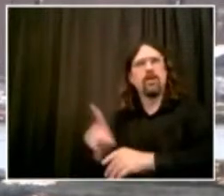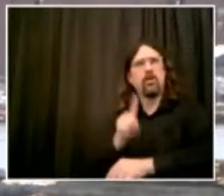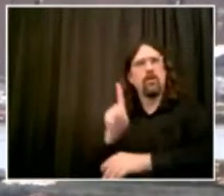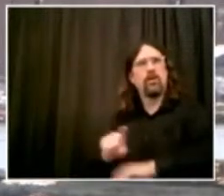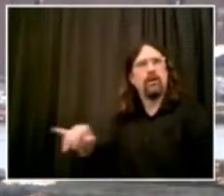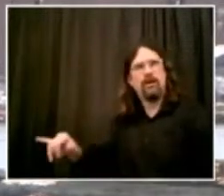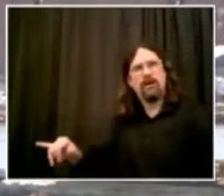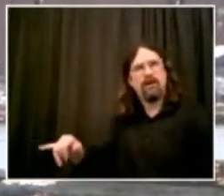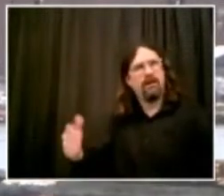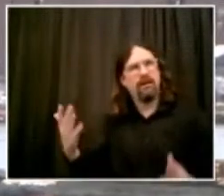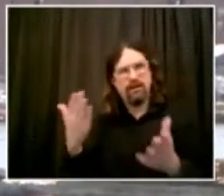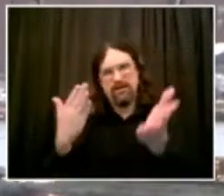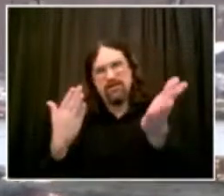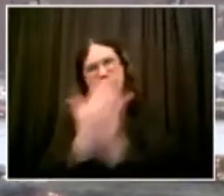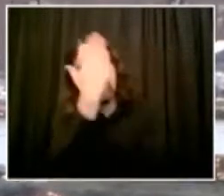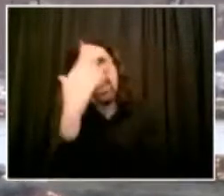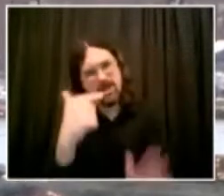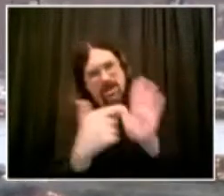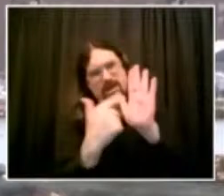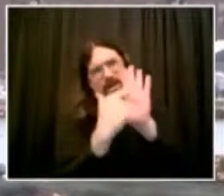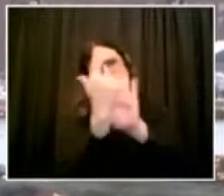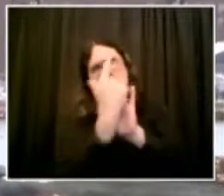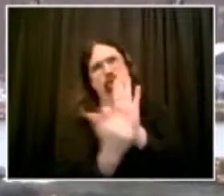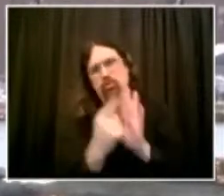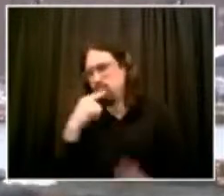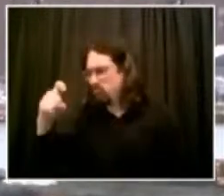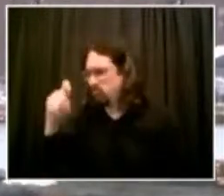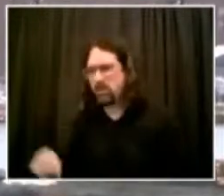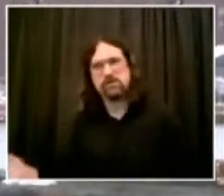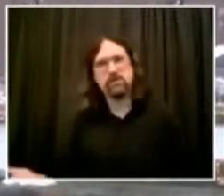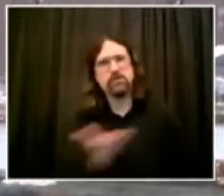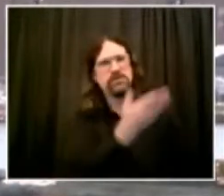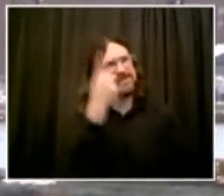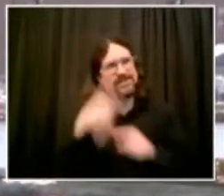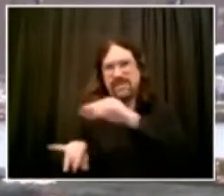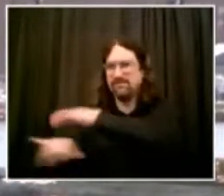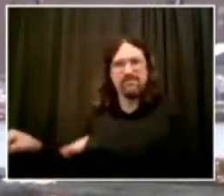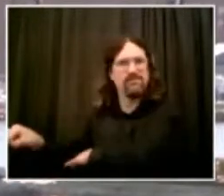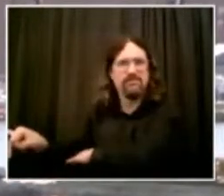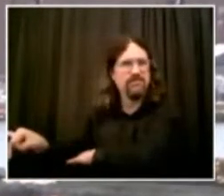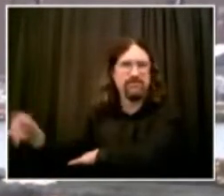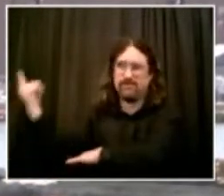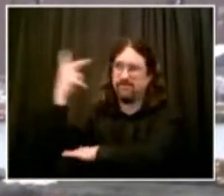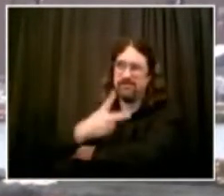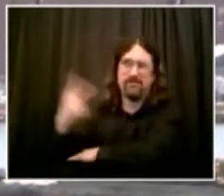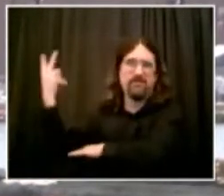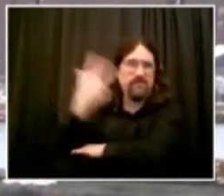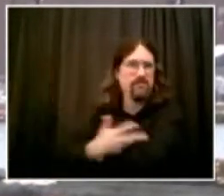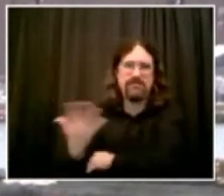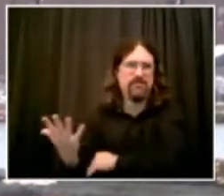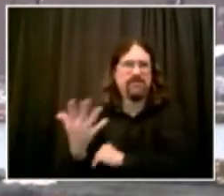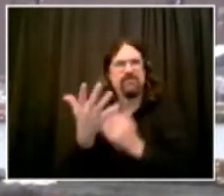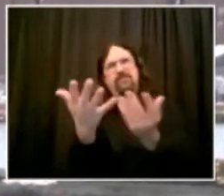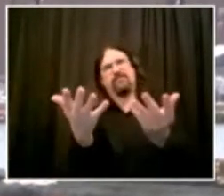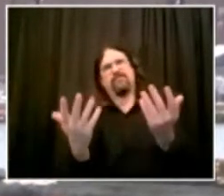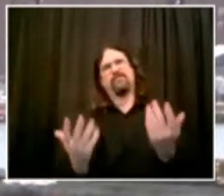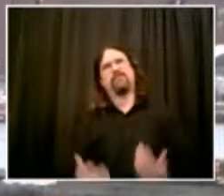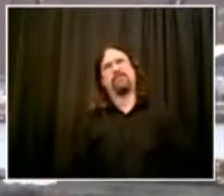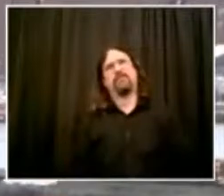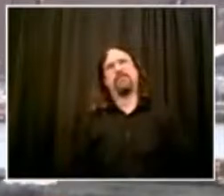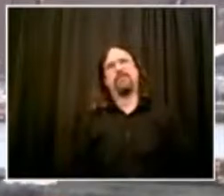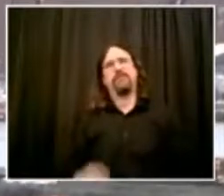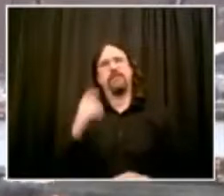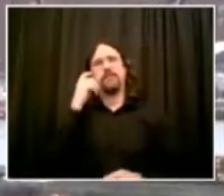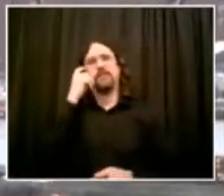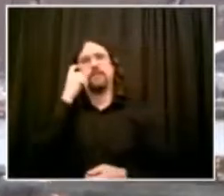law department on that. I can only say about the human reality and what we're trying to achieve here. There obviously, again, we had a perfect storm